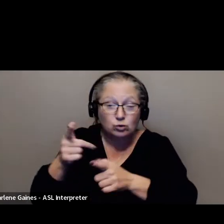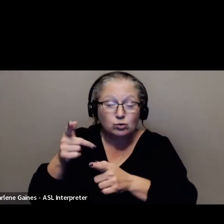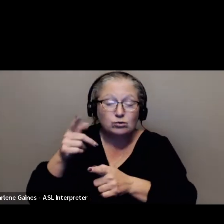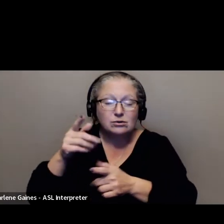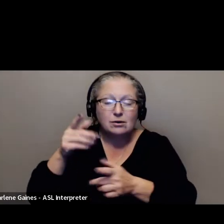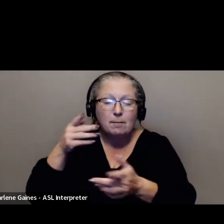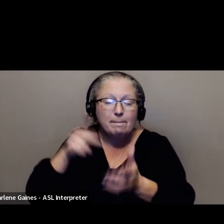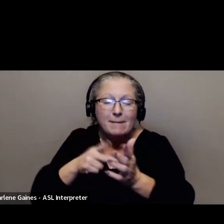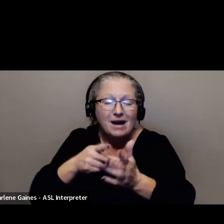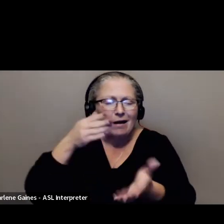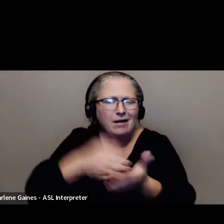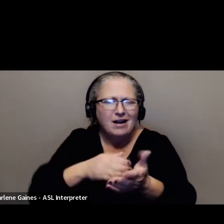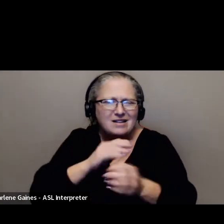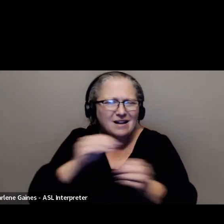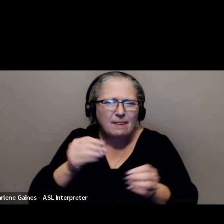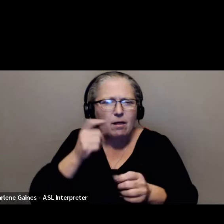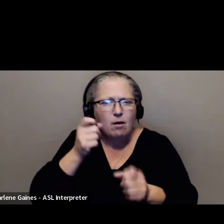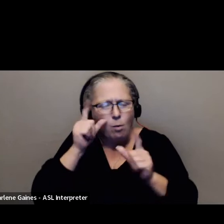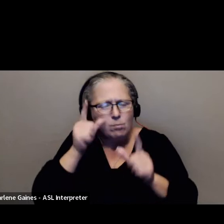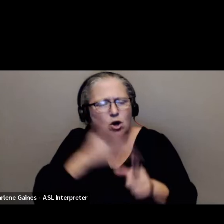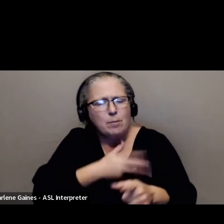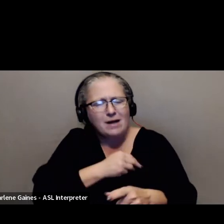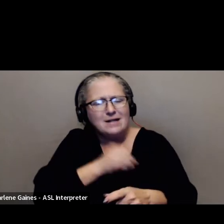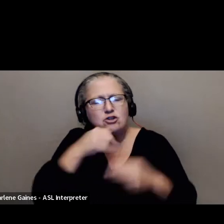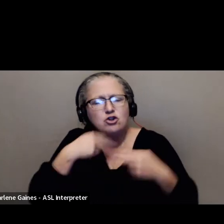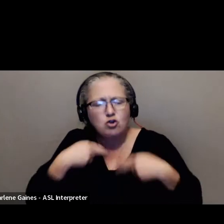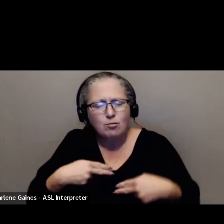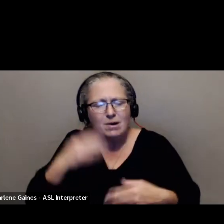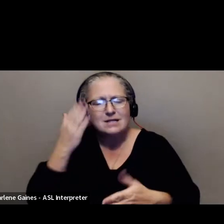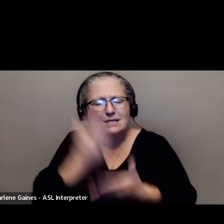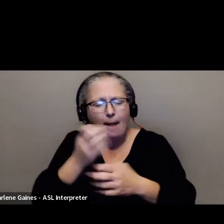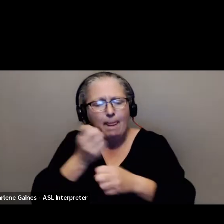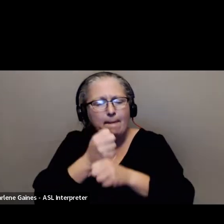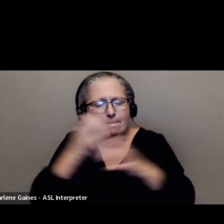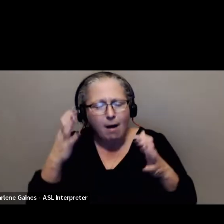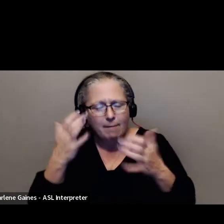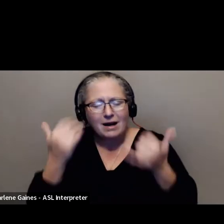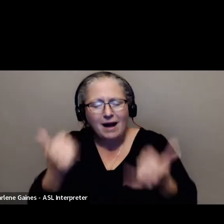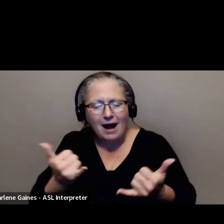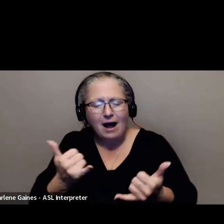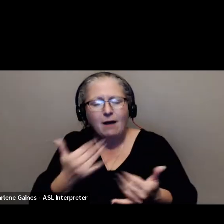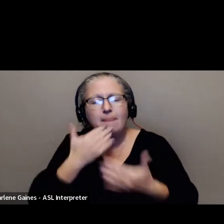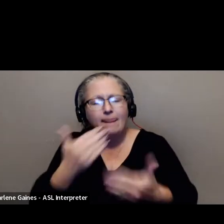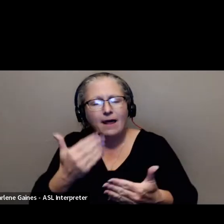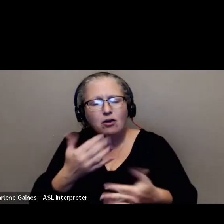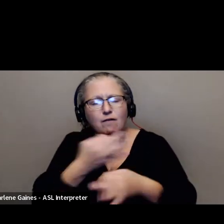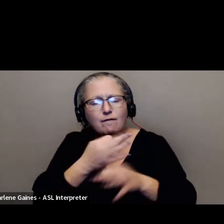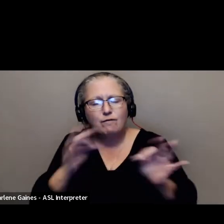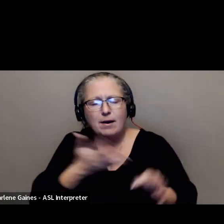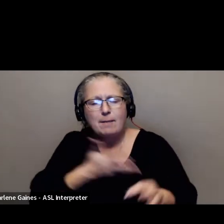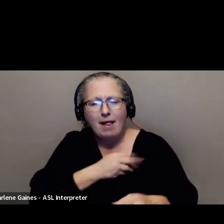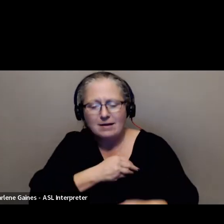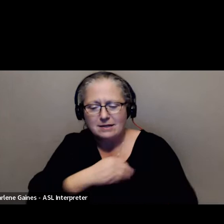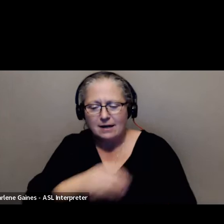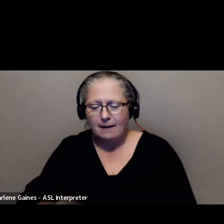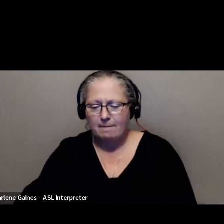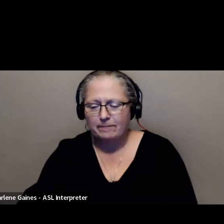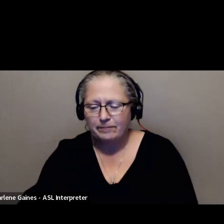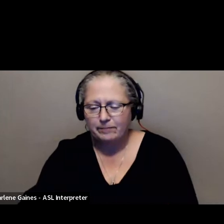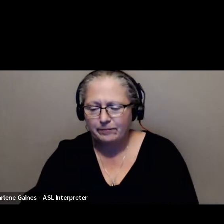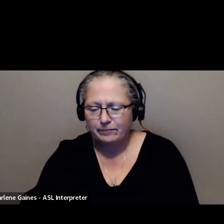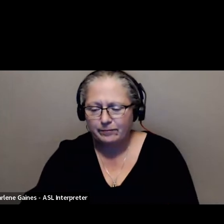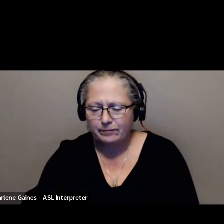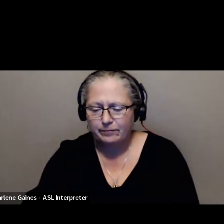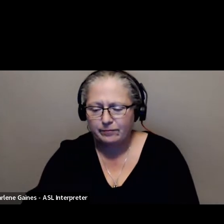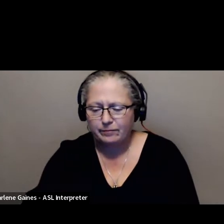the Palestinians as human. Stop the bombing now. Thank you very much. Free Palestine. Thank you. Okay.